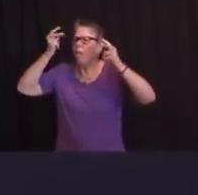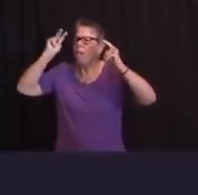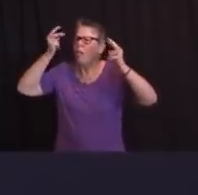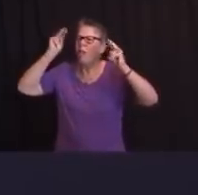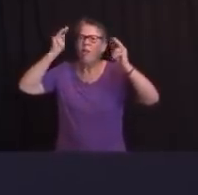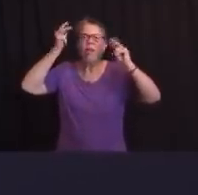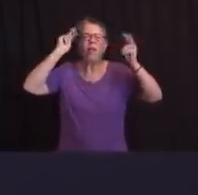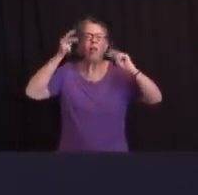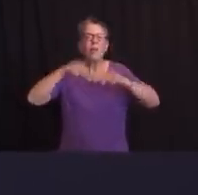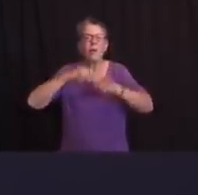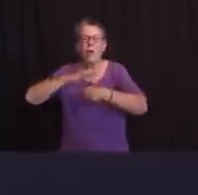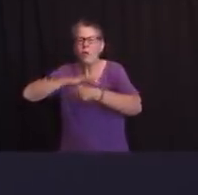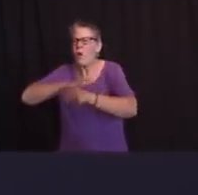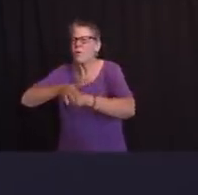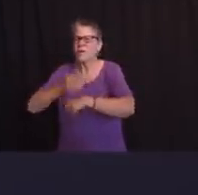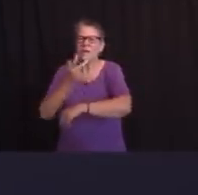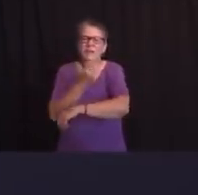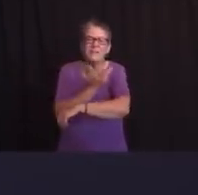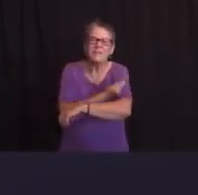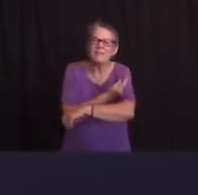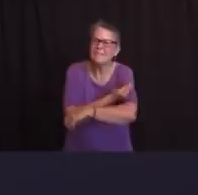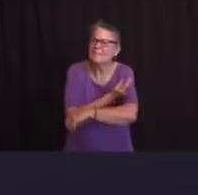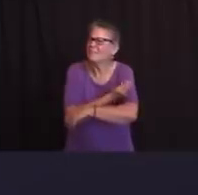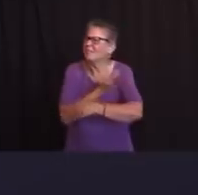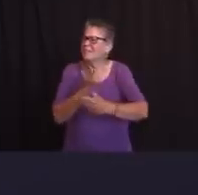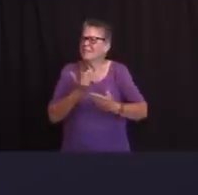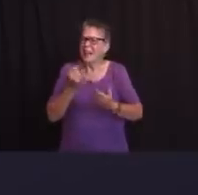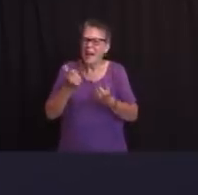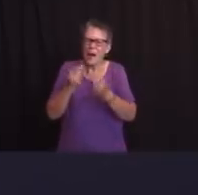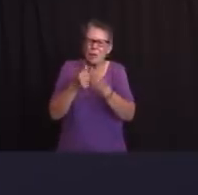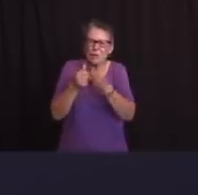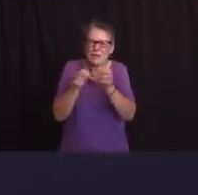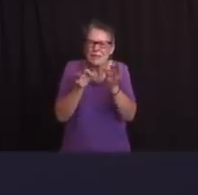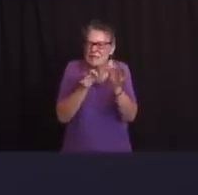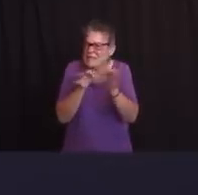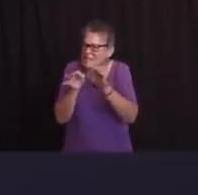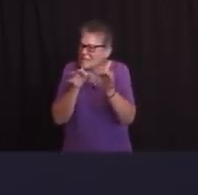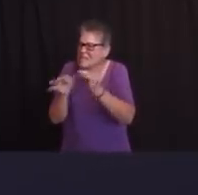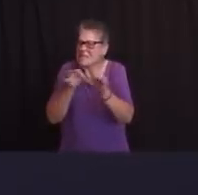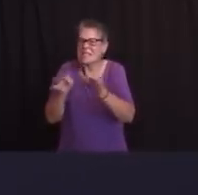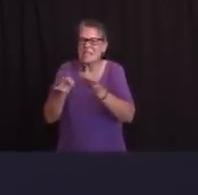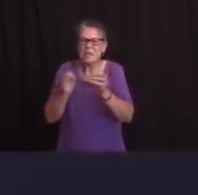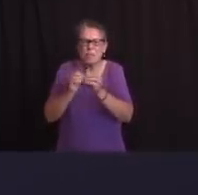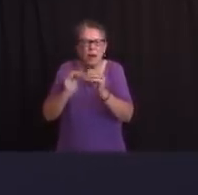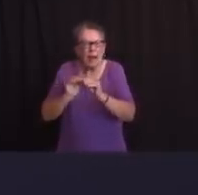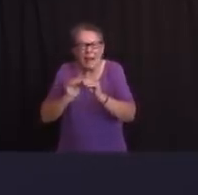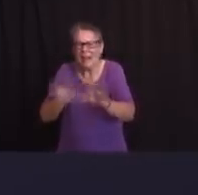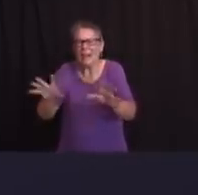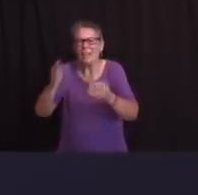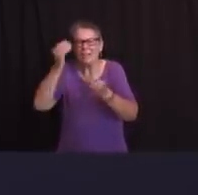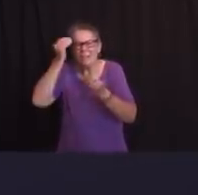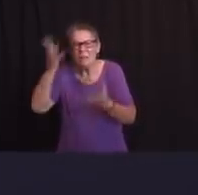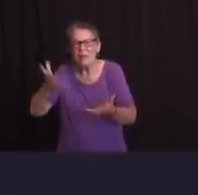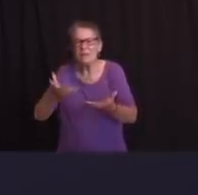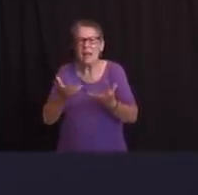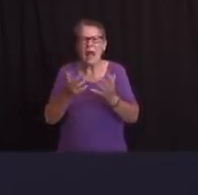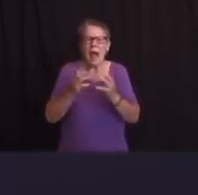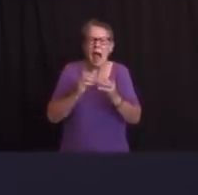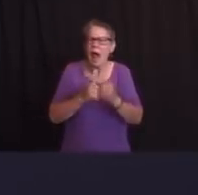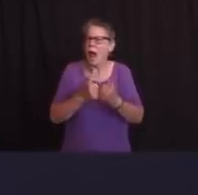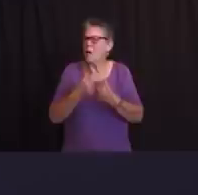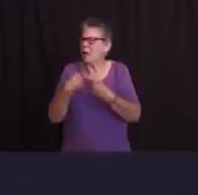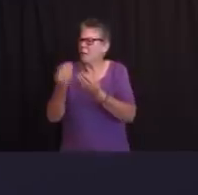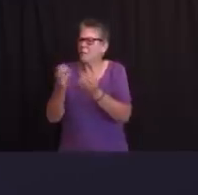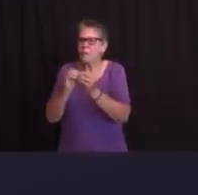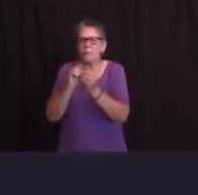Z if A, B, and C happens? I guess, for example, what specific data points triggered today's announcement? What requirements would